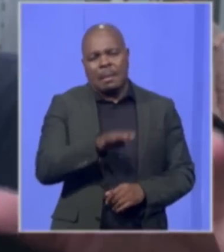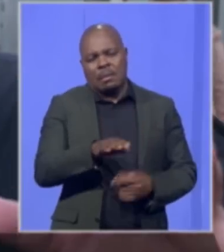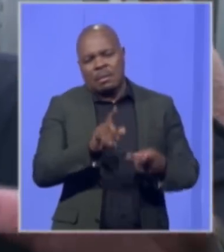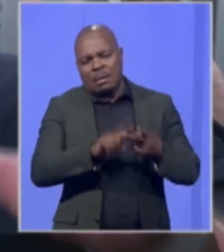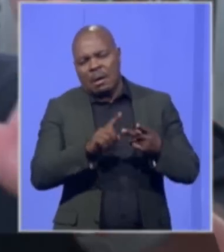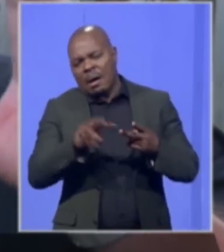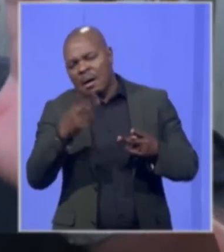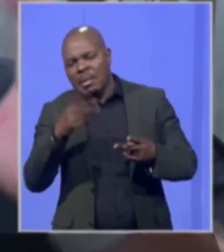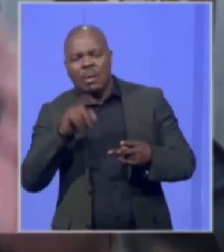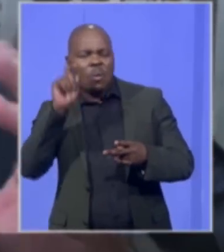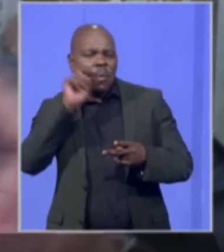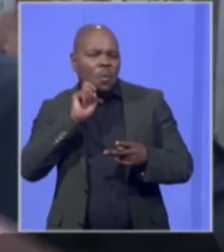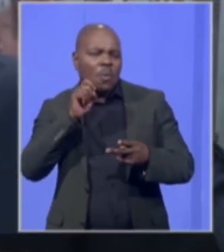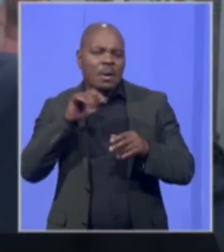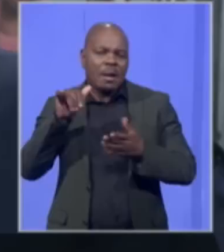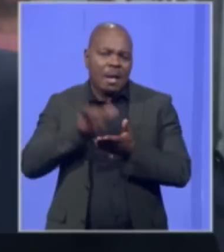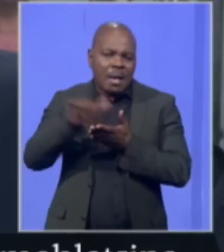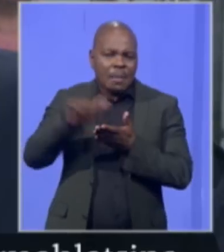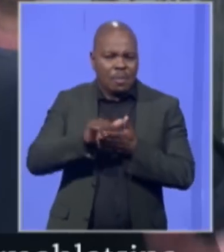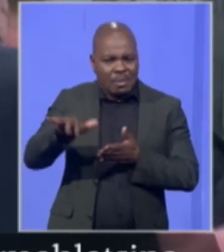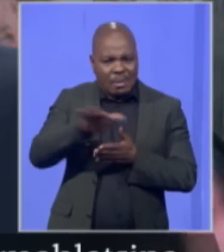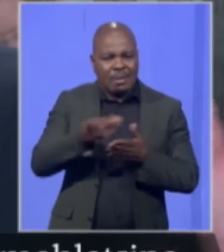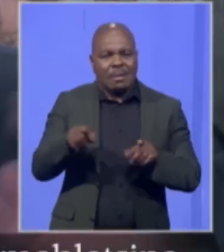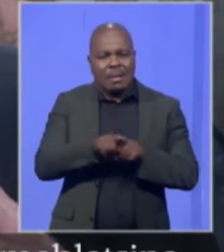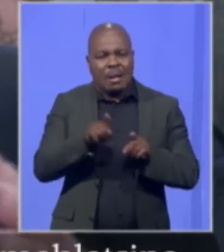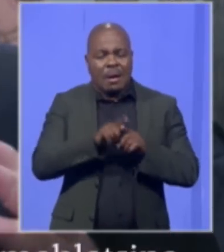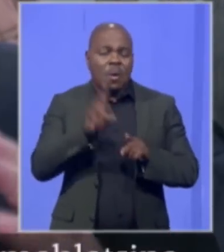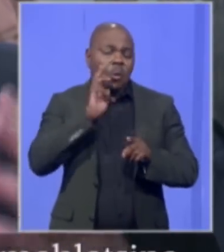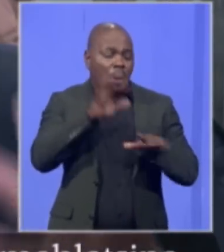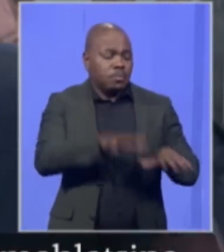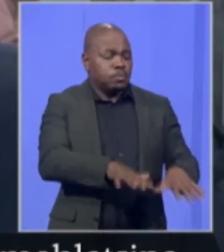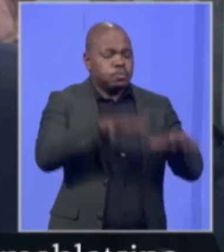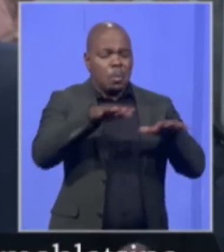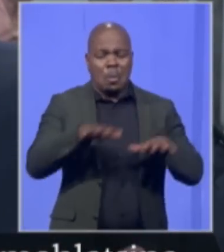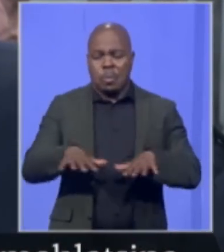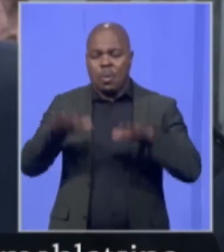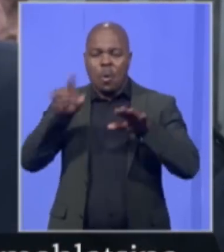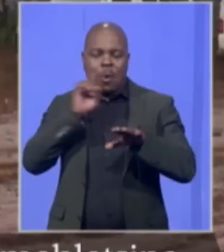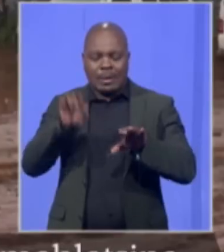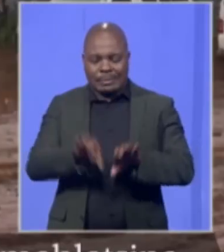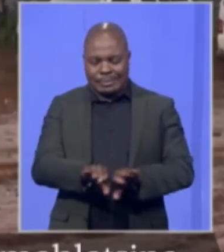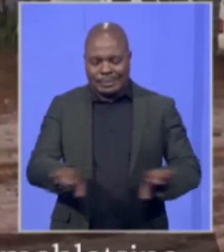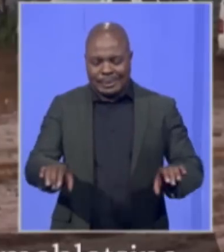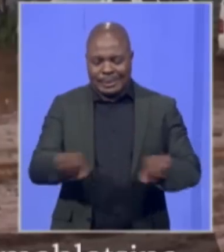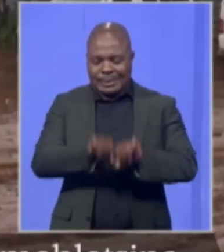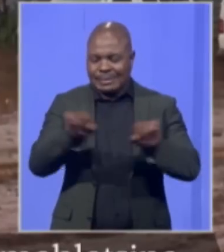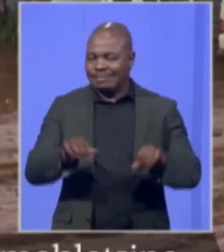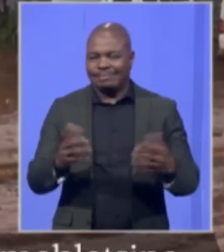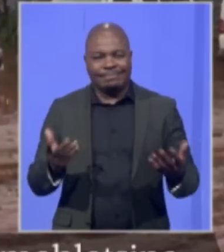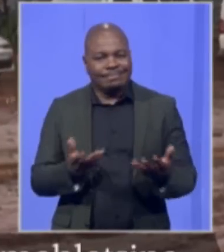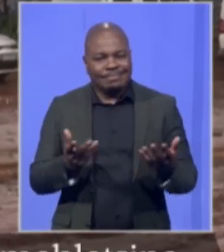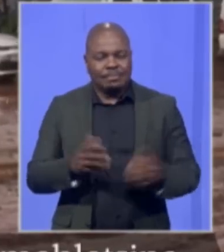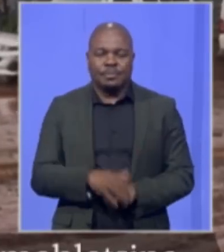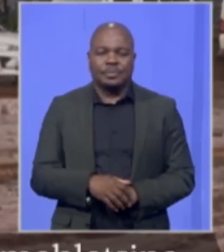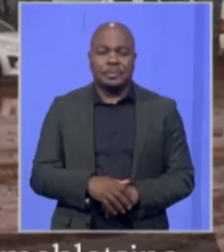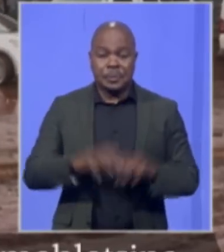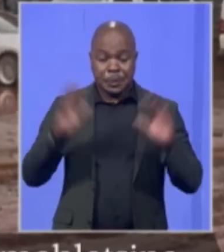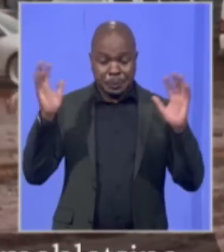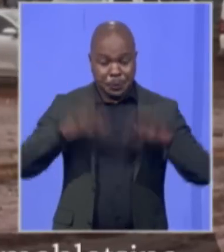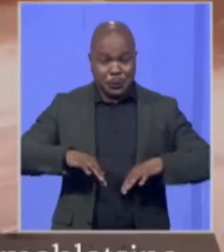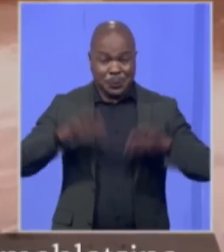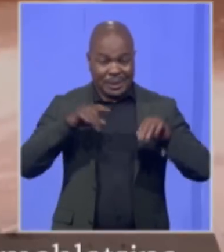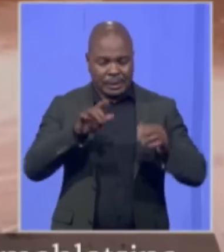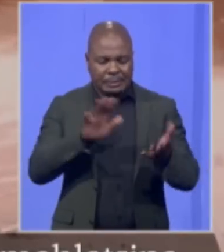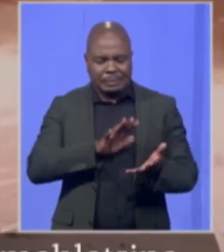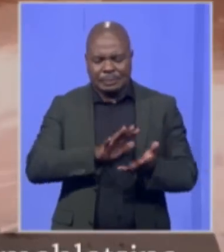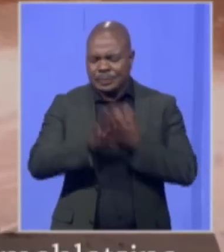the old airport. So there's lots of pooling and flooding all over because of the drainage issue. Dipula tsena tse matla di bakile